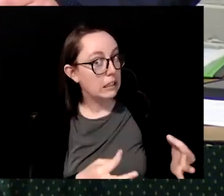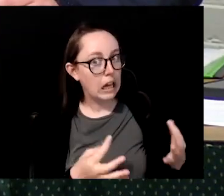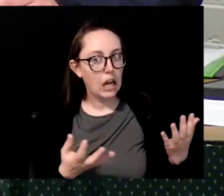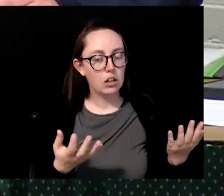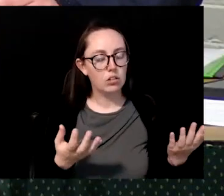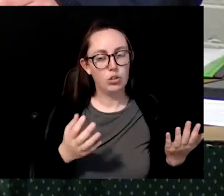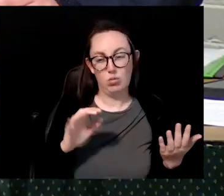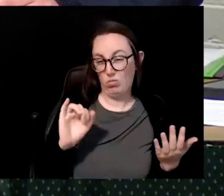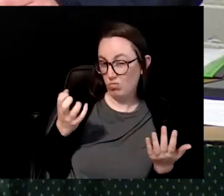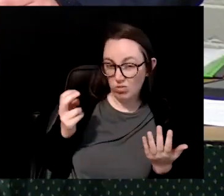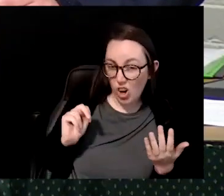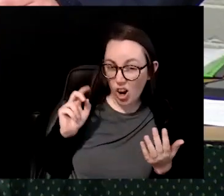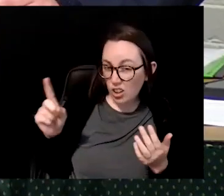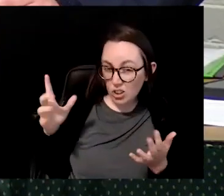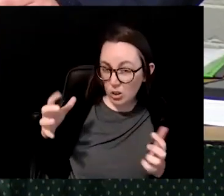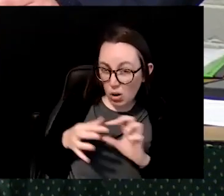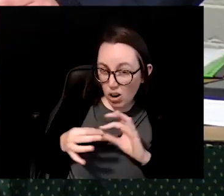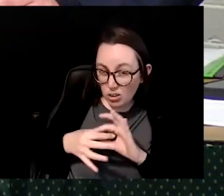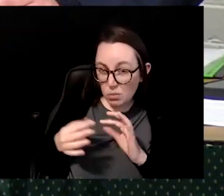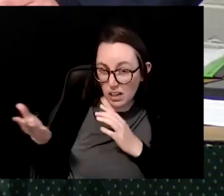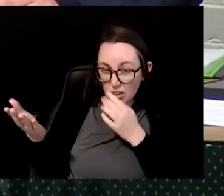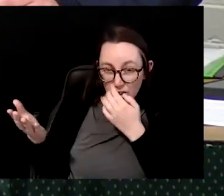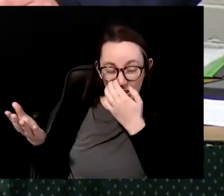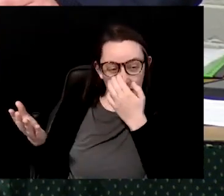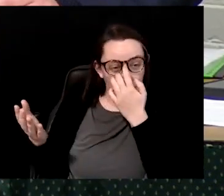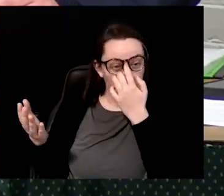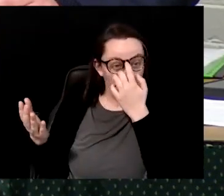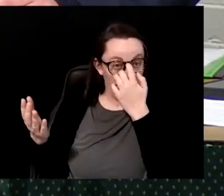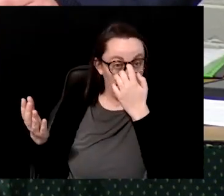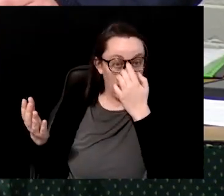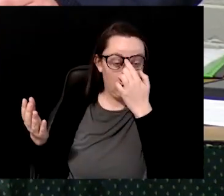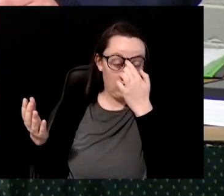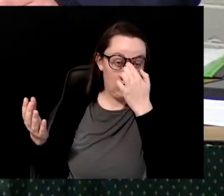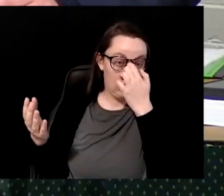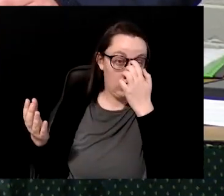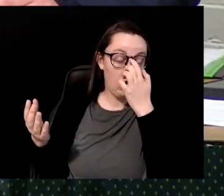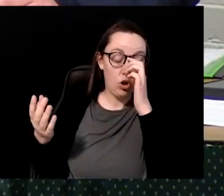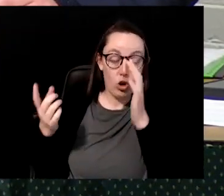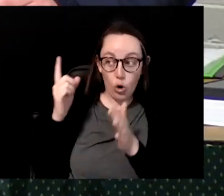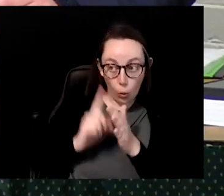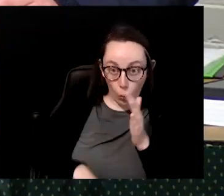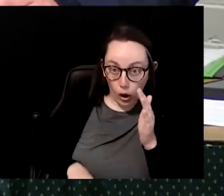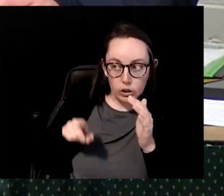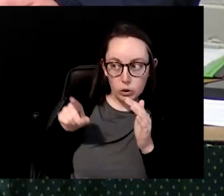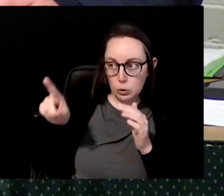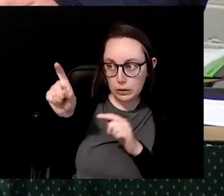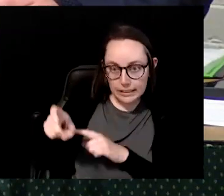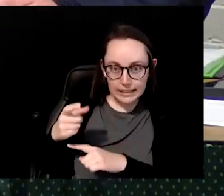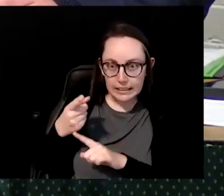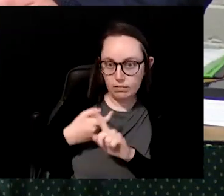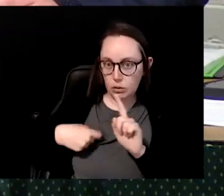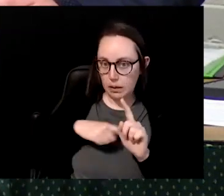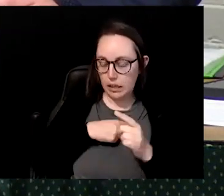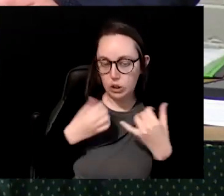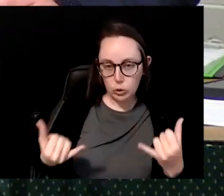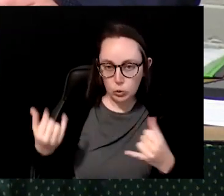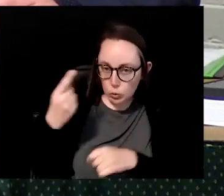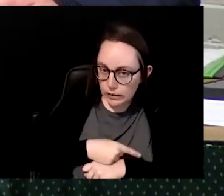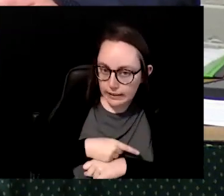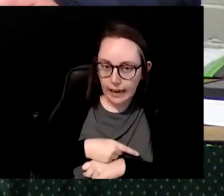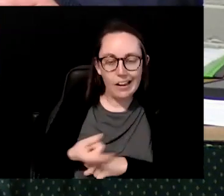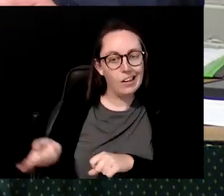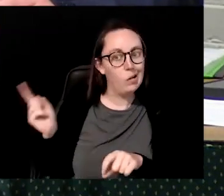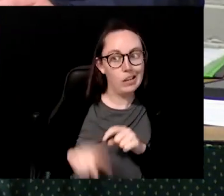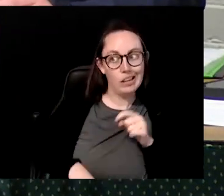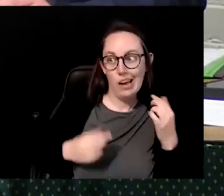I don't know if you want to speak to like what is it you need from us today that can't wait until April was April